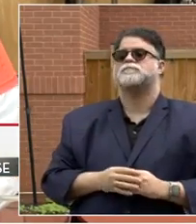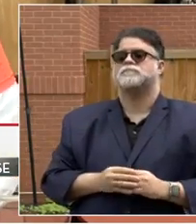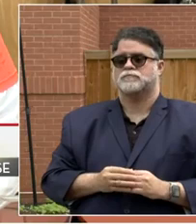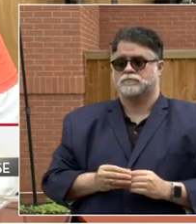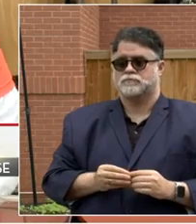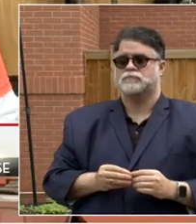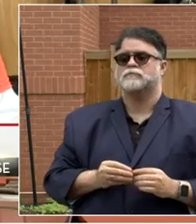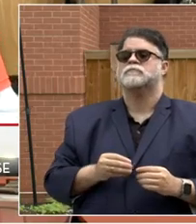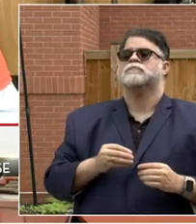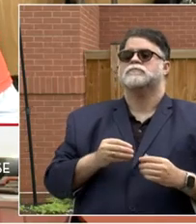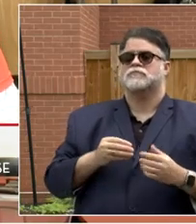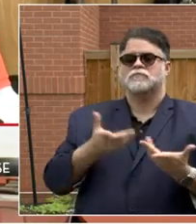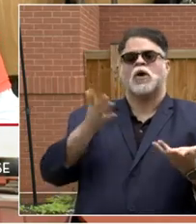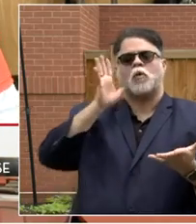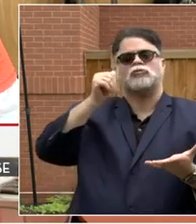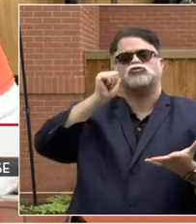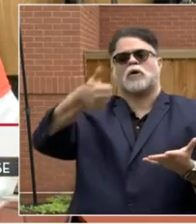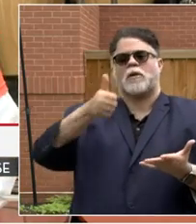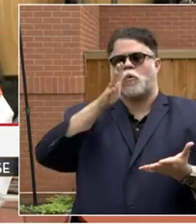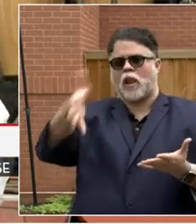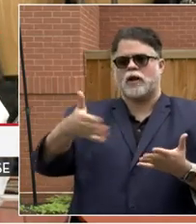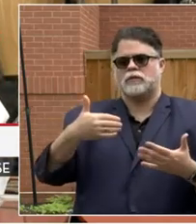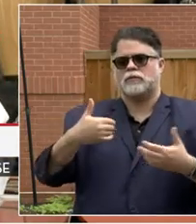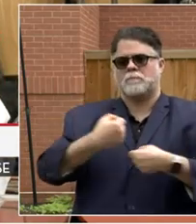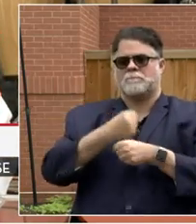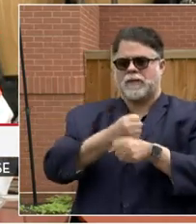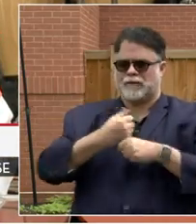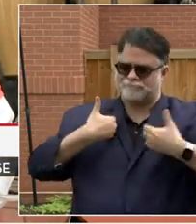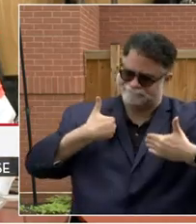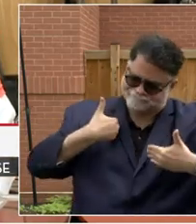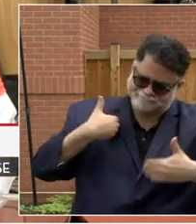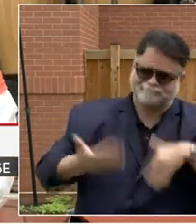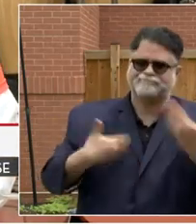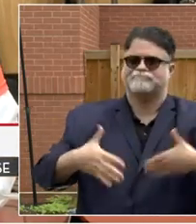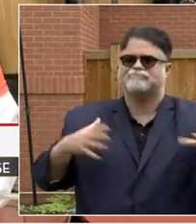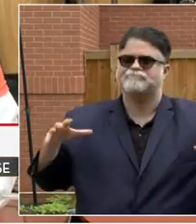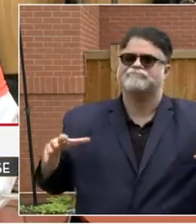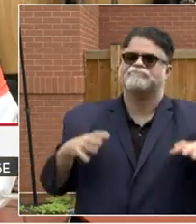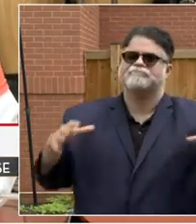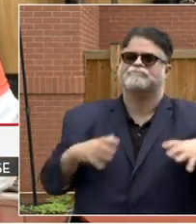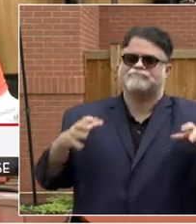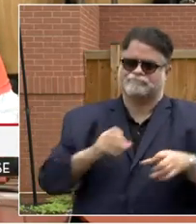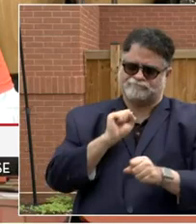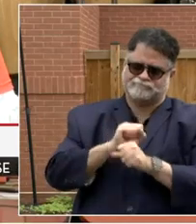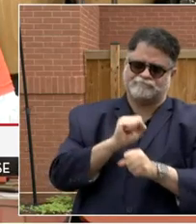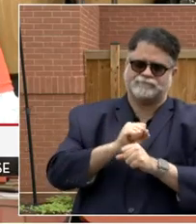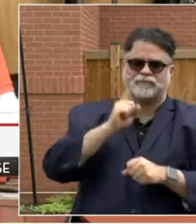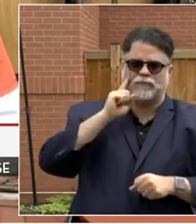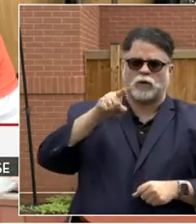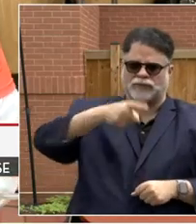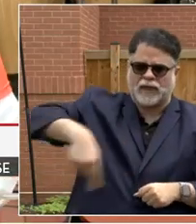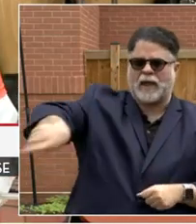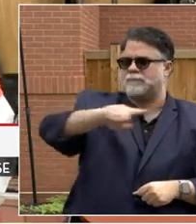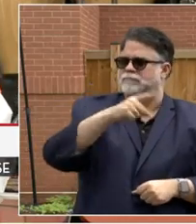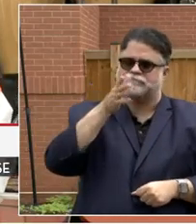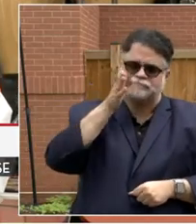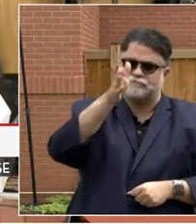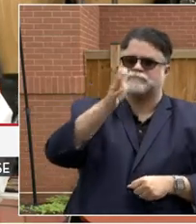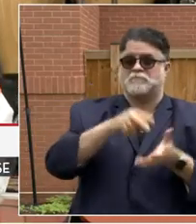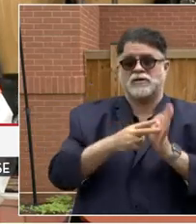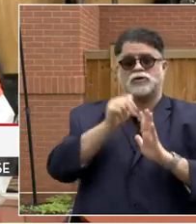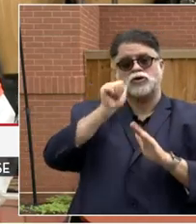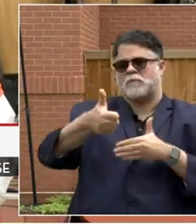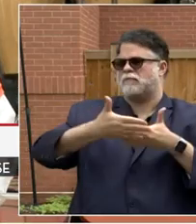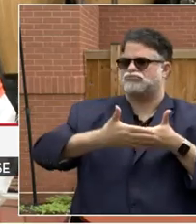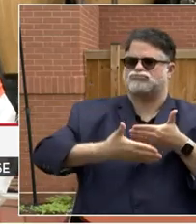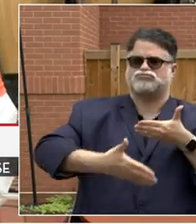for you. They work for you. We work for you. And it's our job to engage with you to ensure that we're all on the same page. And